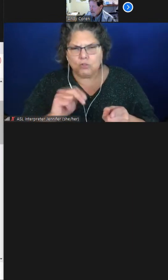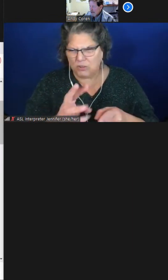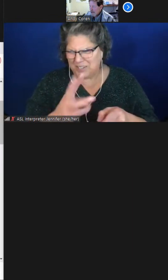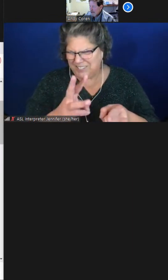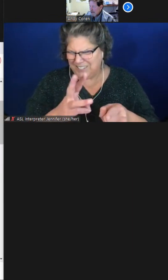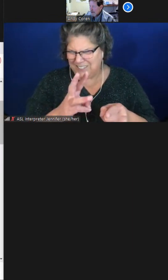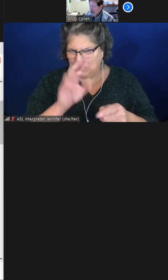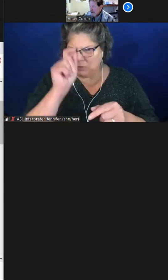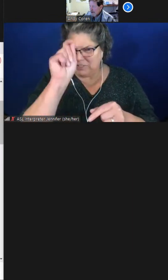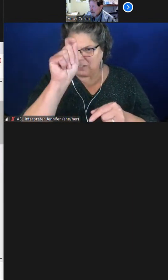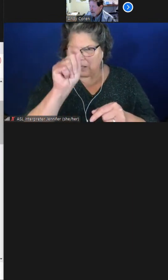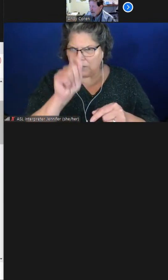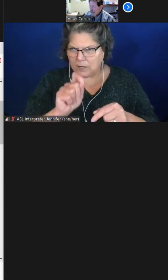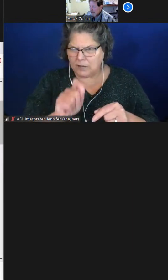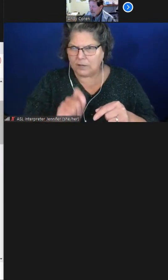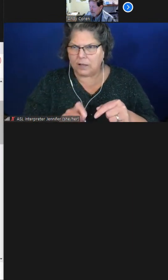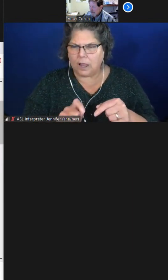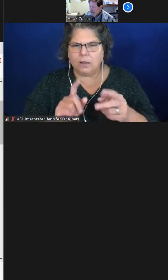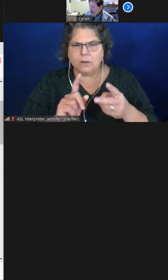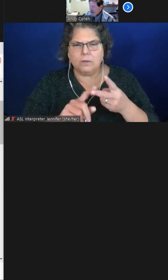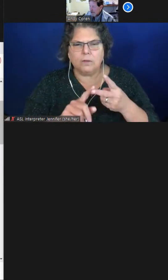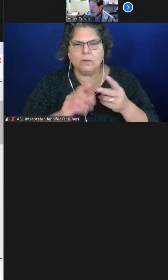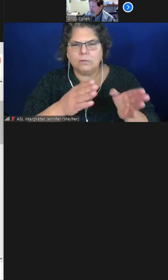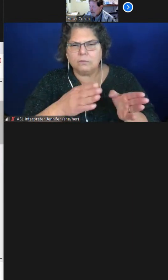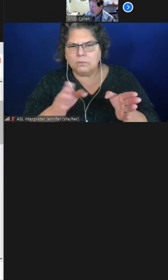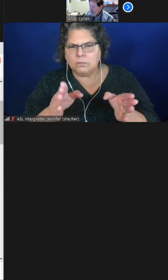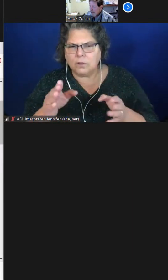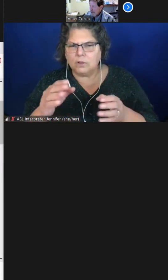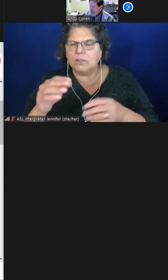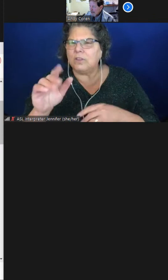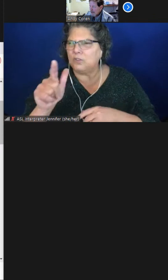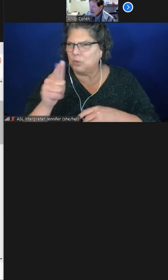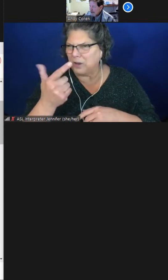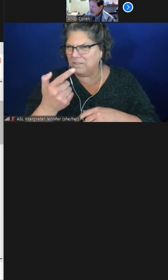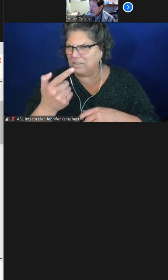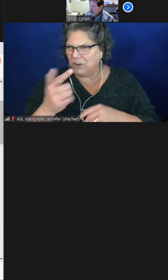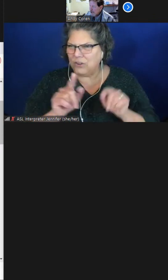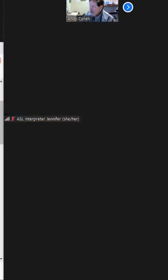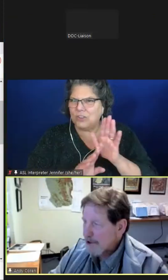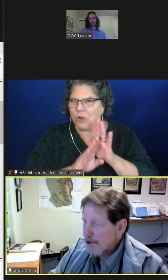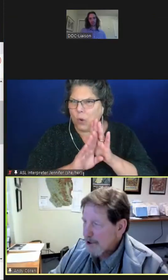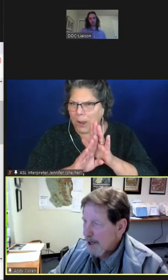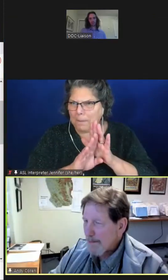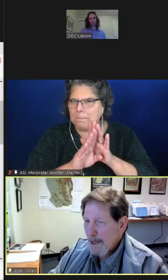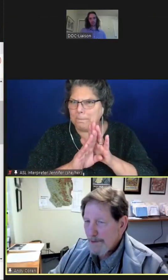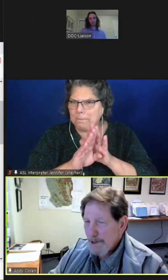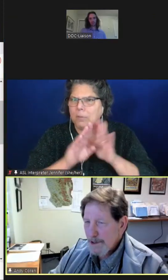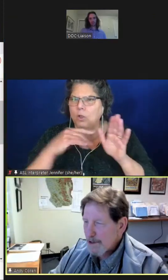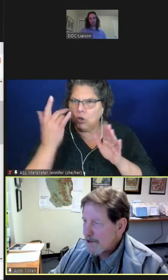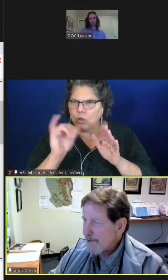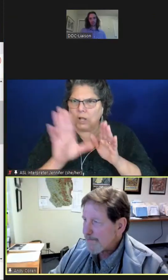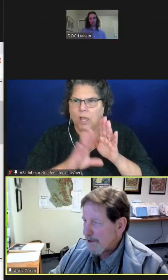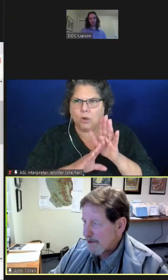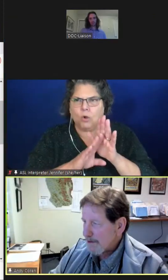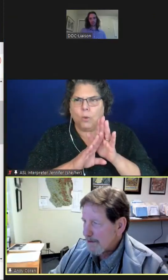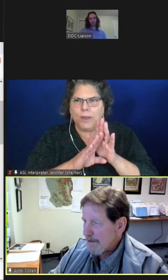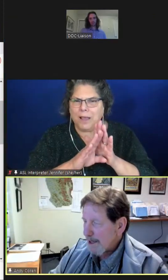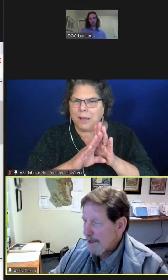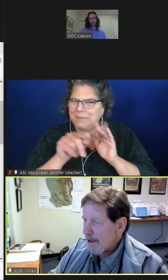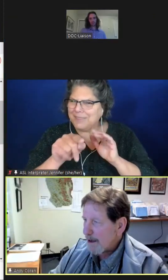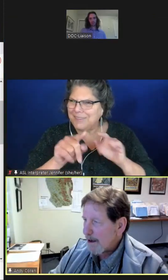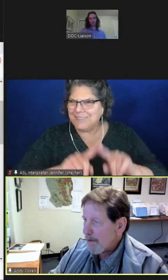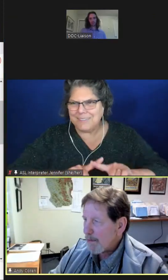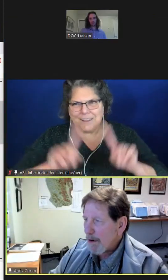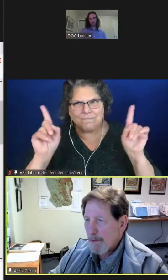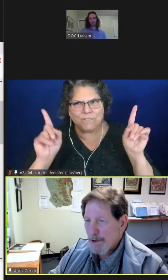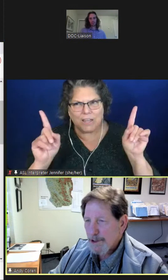16th. Here we are on the 21st. It's going up. It continues to look like it's going up. This is different